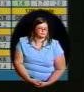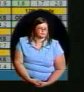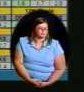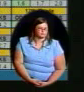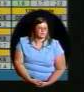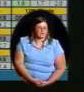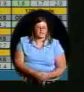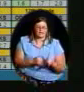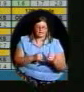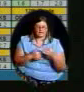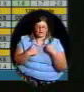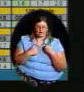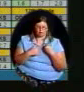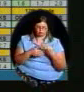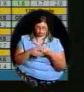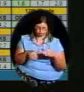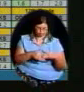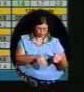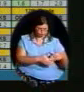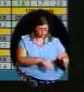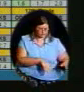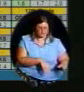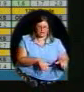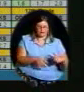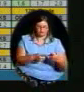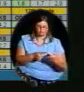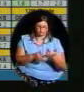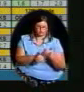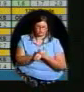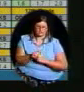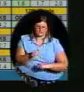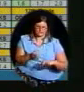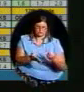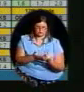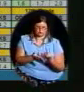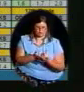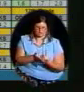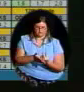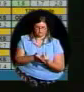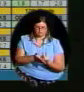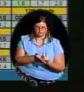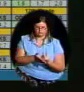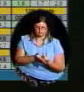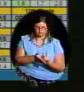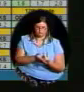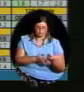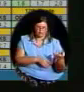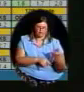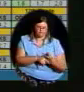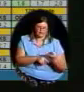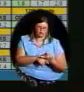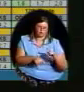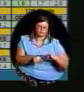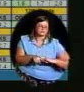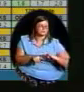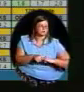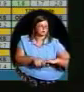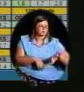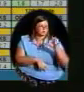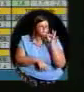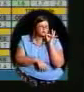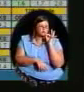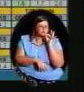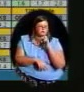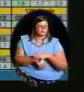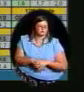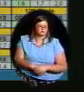Okay, here we've broken it down by grade. Okay, there's alcohol, cigarettes, marijuana,